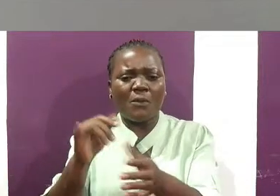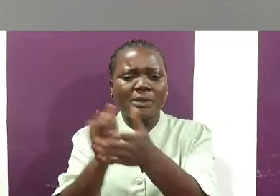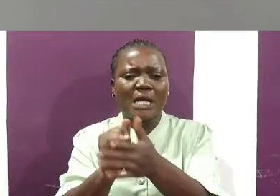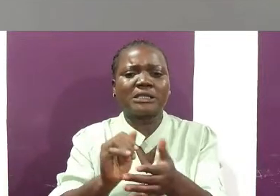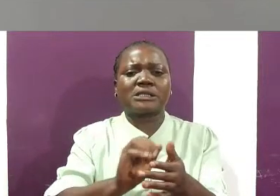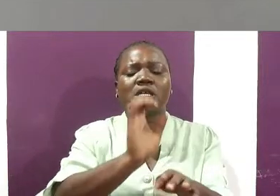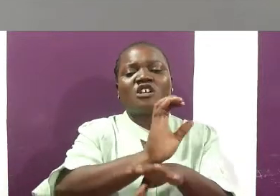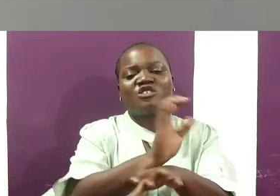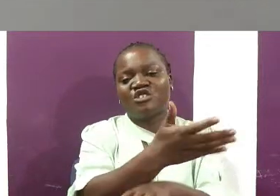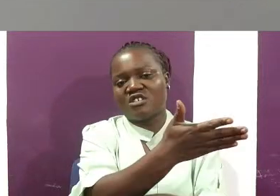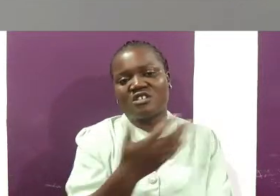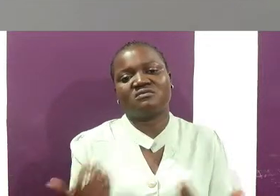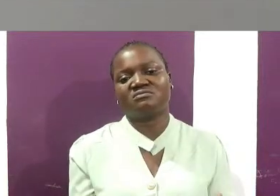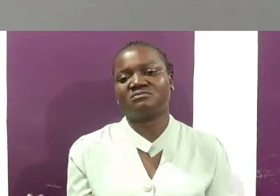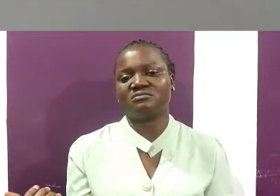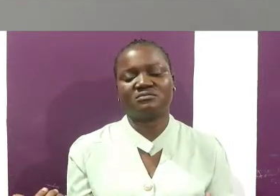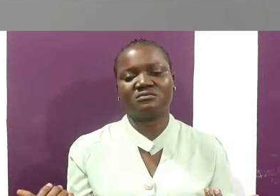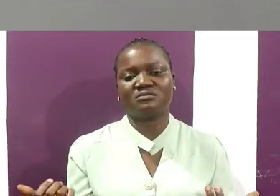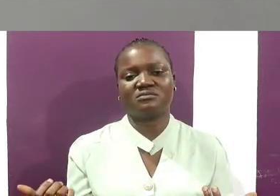mind religiously.